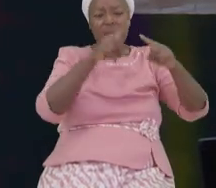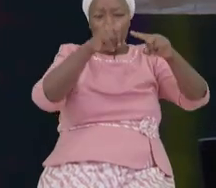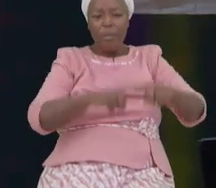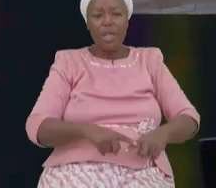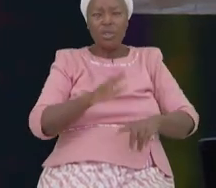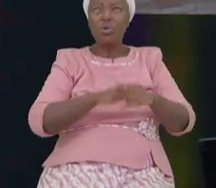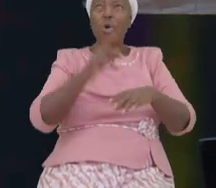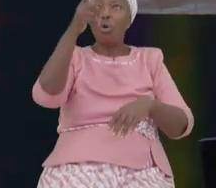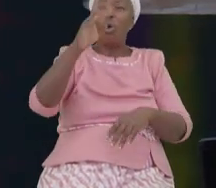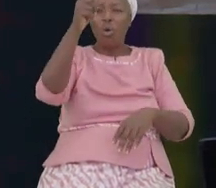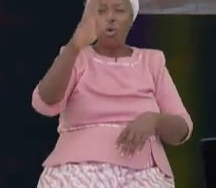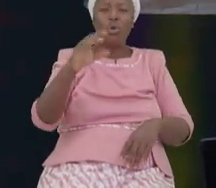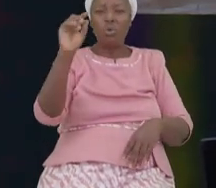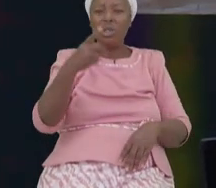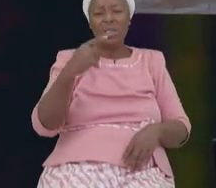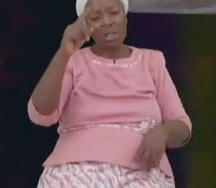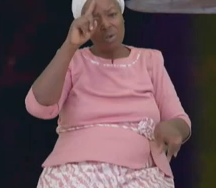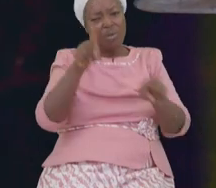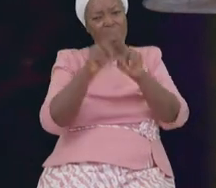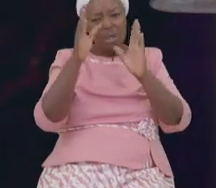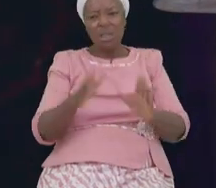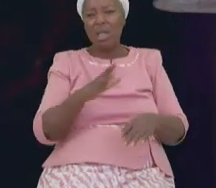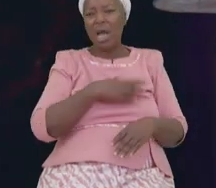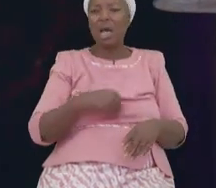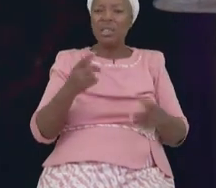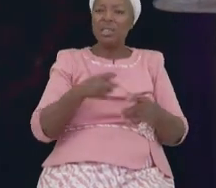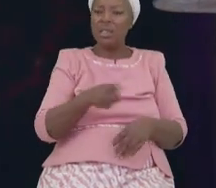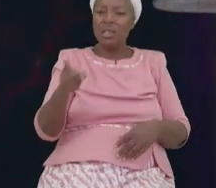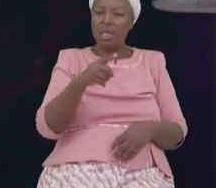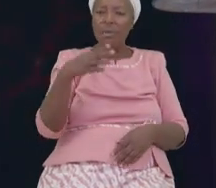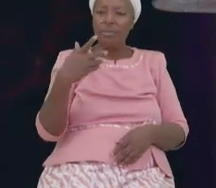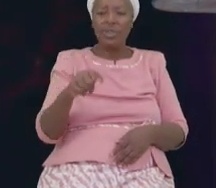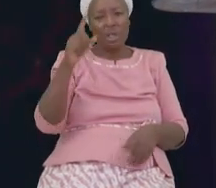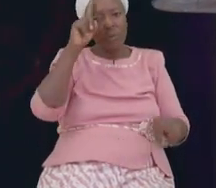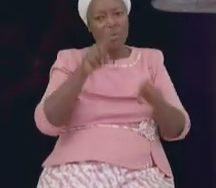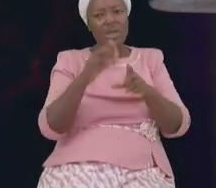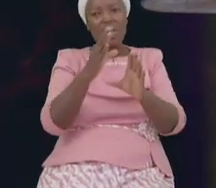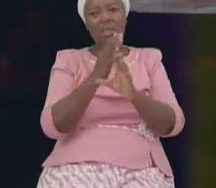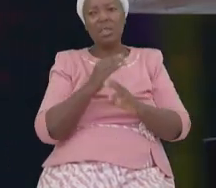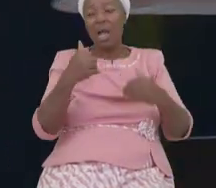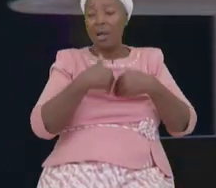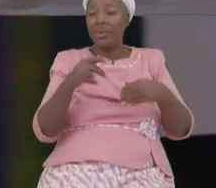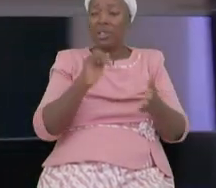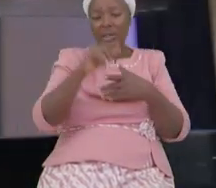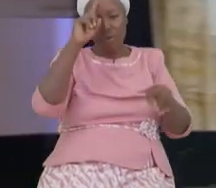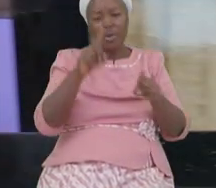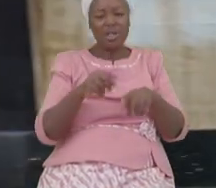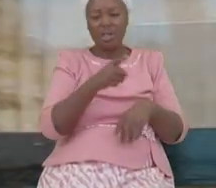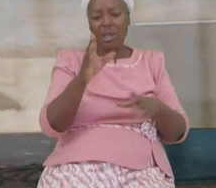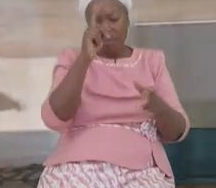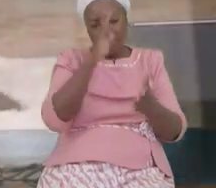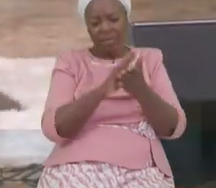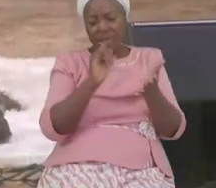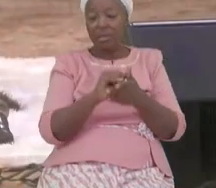God alone, the covenanter, and them, the covenantee. They believe that although God